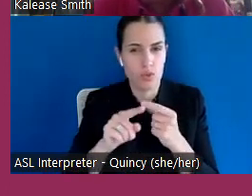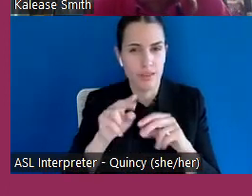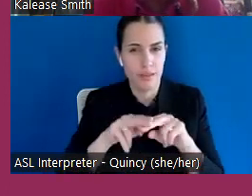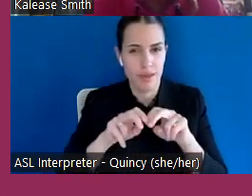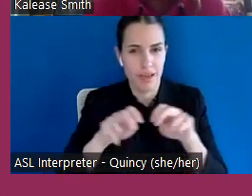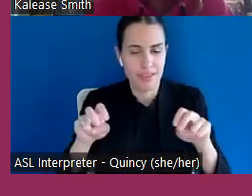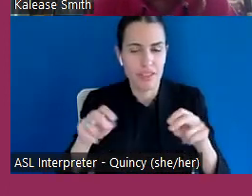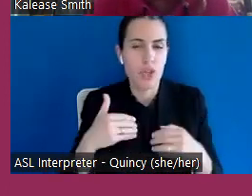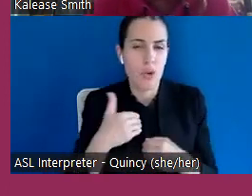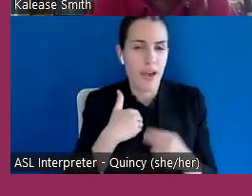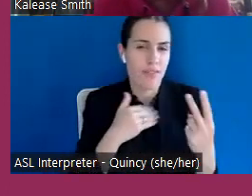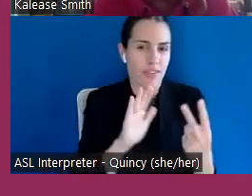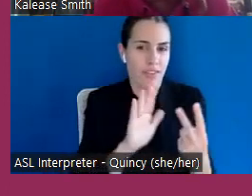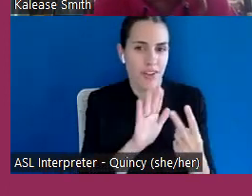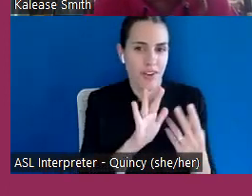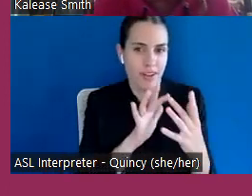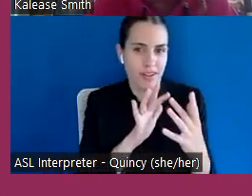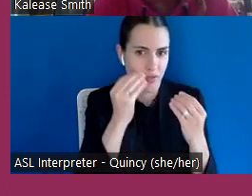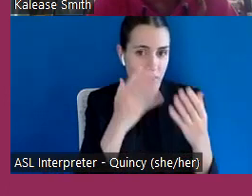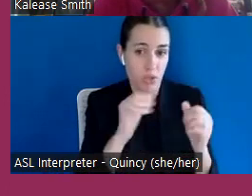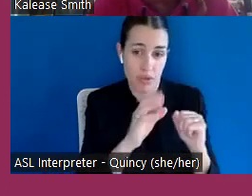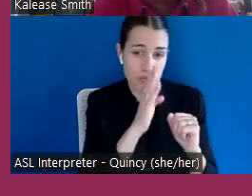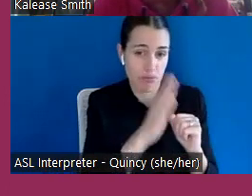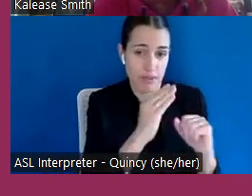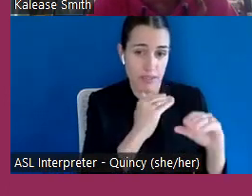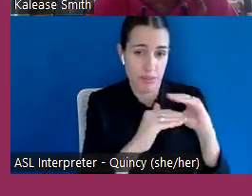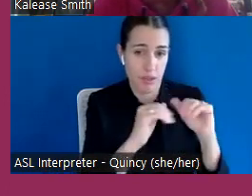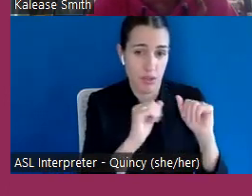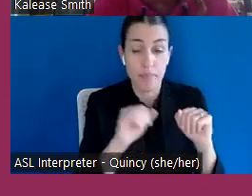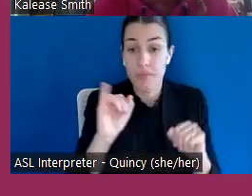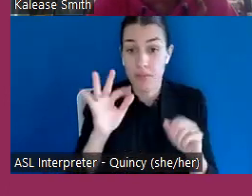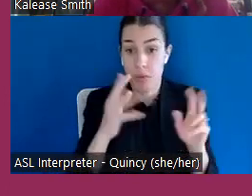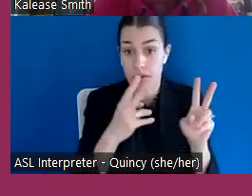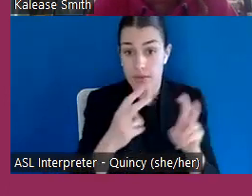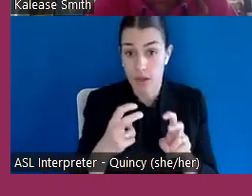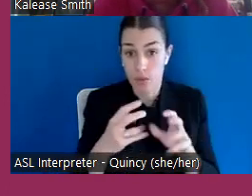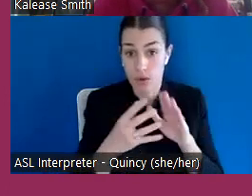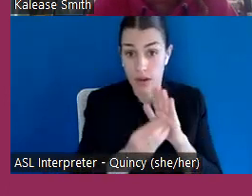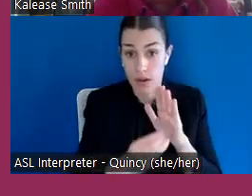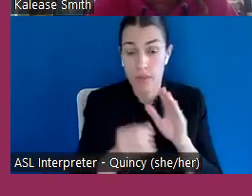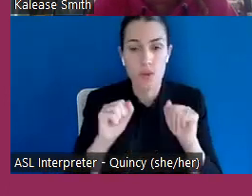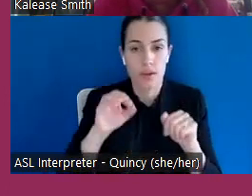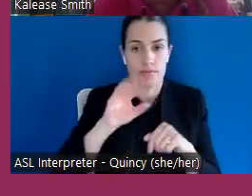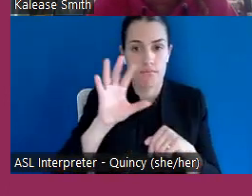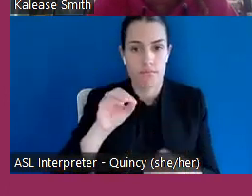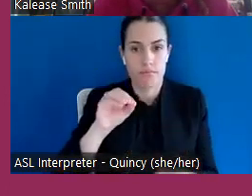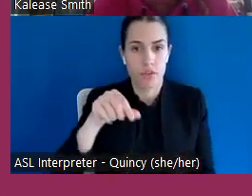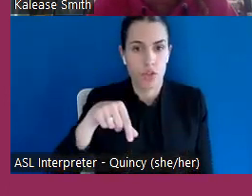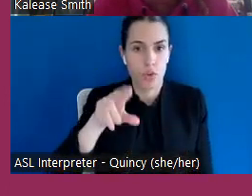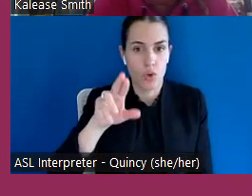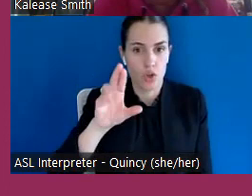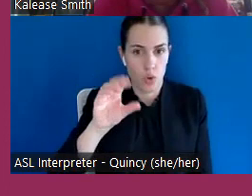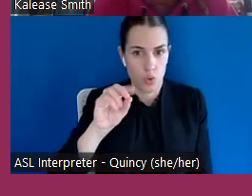contact information. But if you would like to download a copy of this presentation, you can scan the QR code. You can